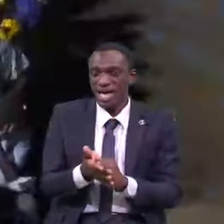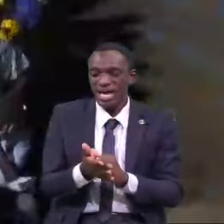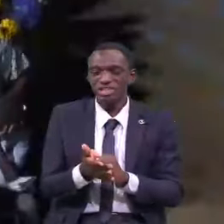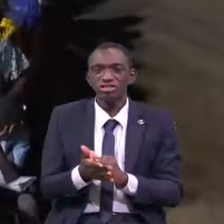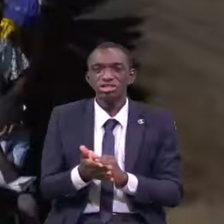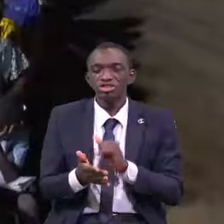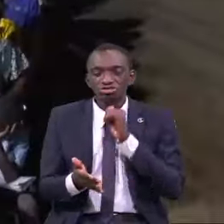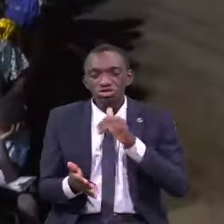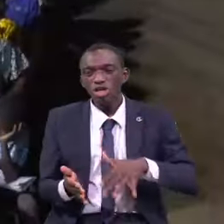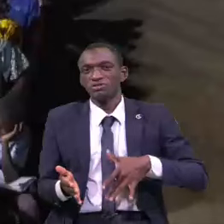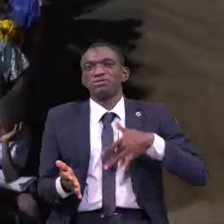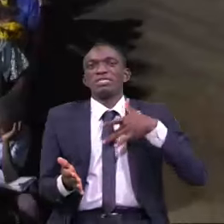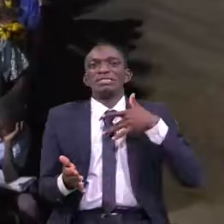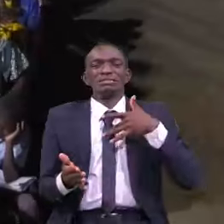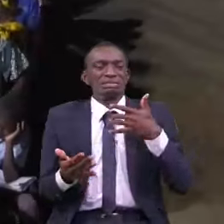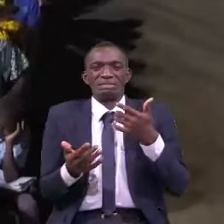insensitive life.